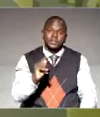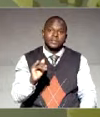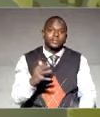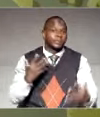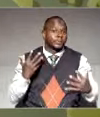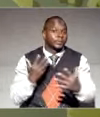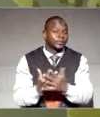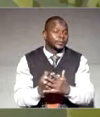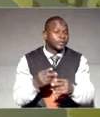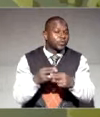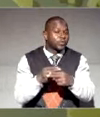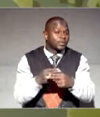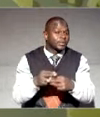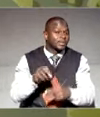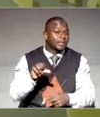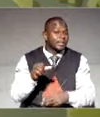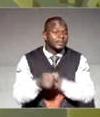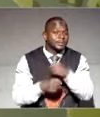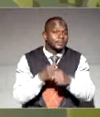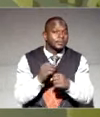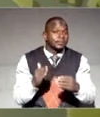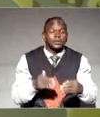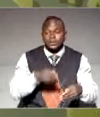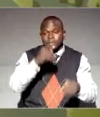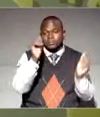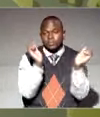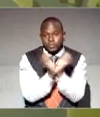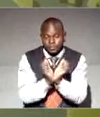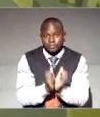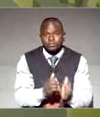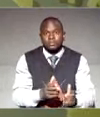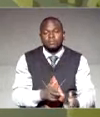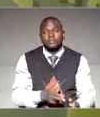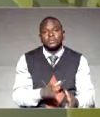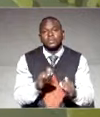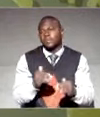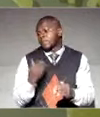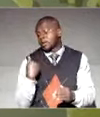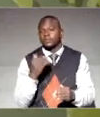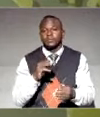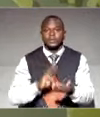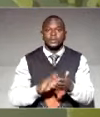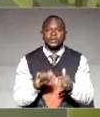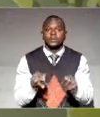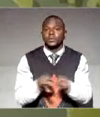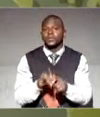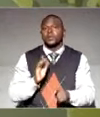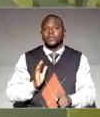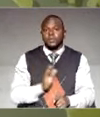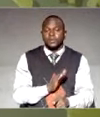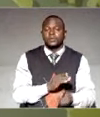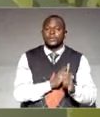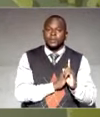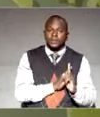term of close to 9 years after he was convicted of two counts on Monday. Chiteta, together with his bodyguard Ngobi